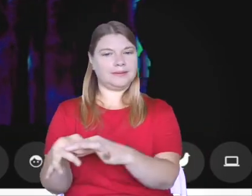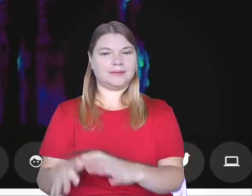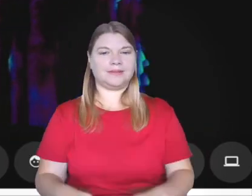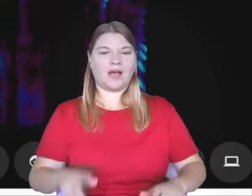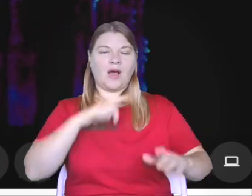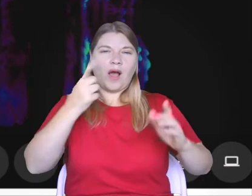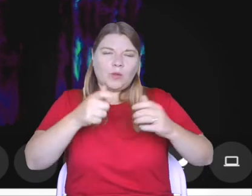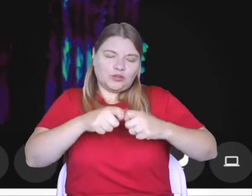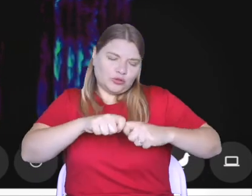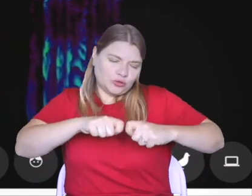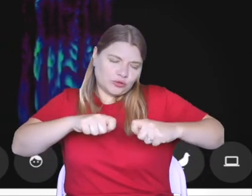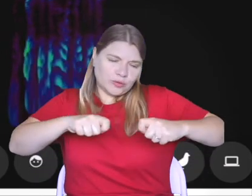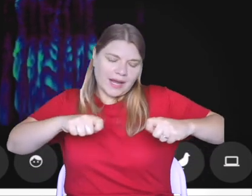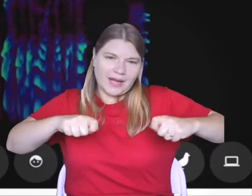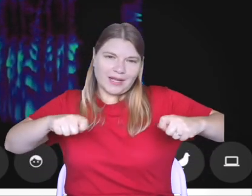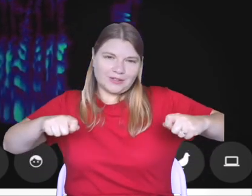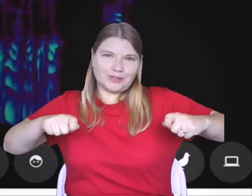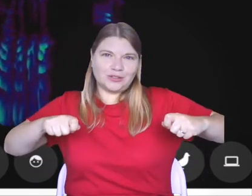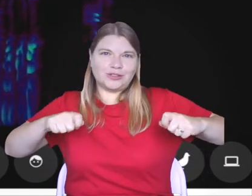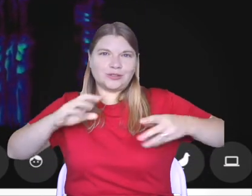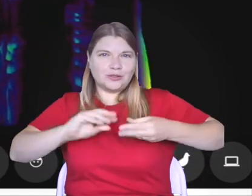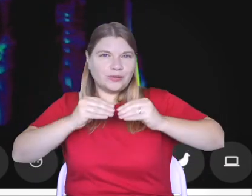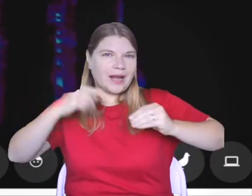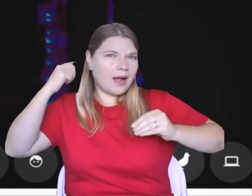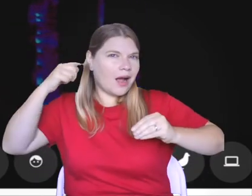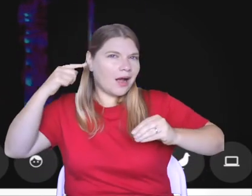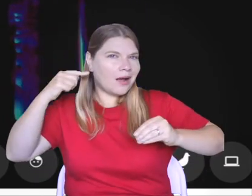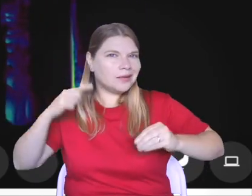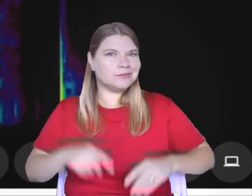stretch it a bit more to make it a bit higher.